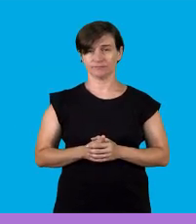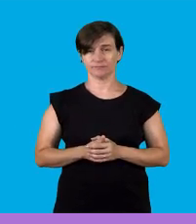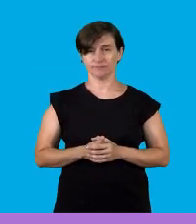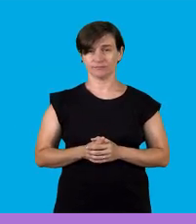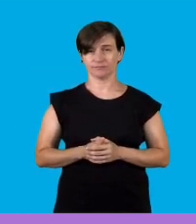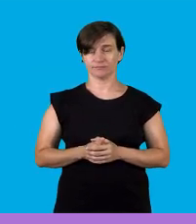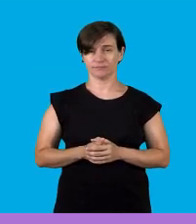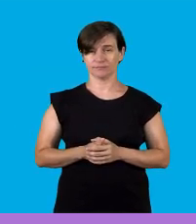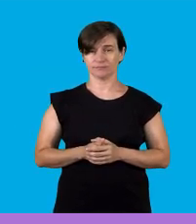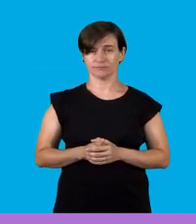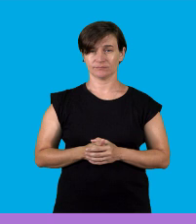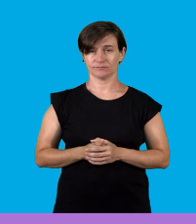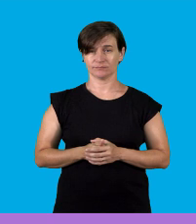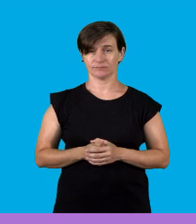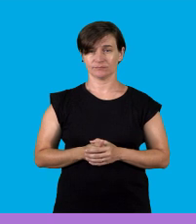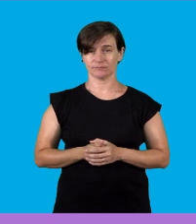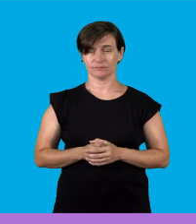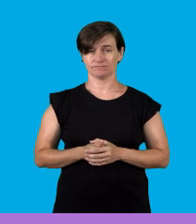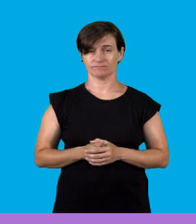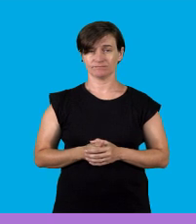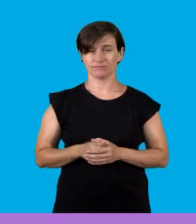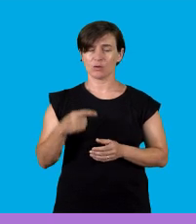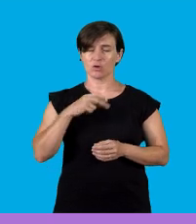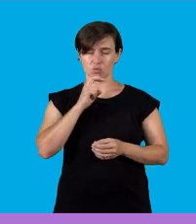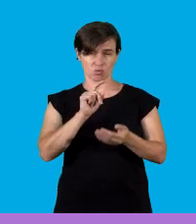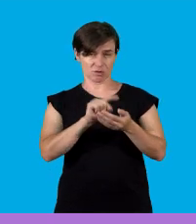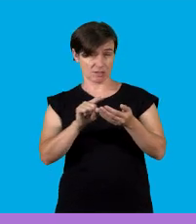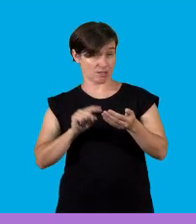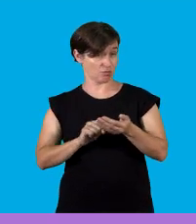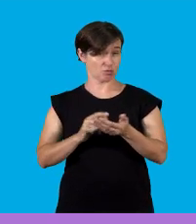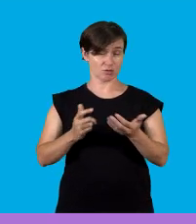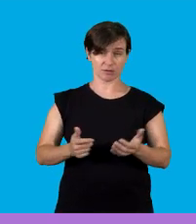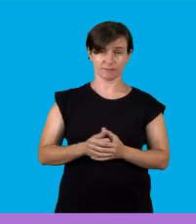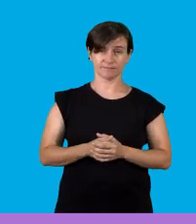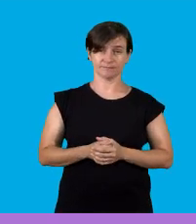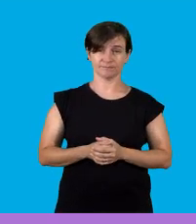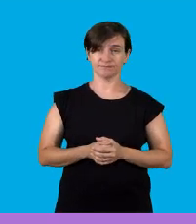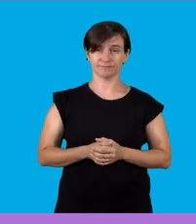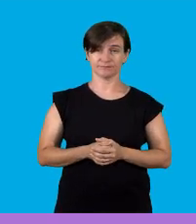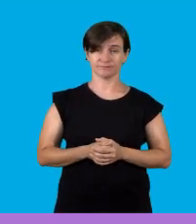0,02835. All right. So let's type that in. 42 multiplied by